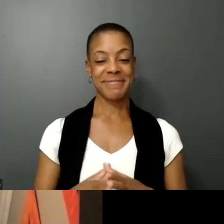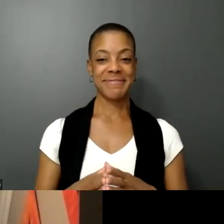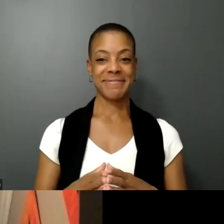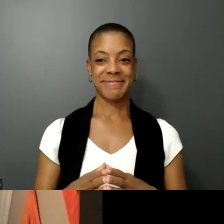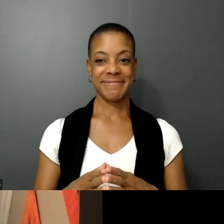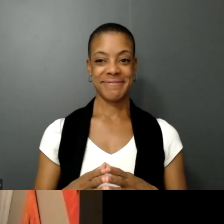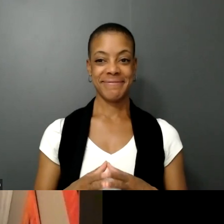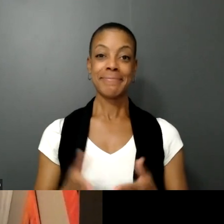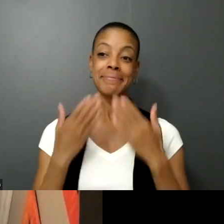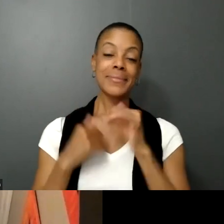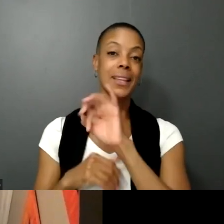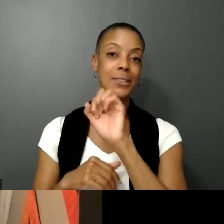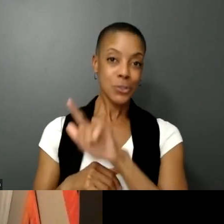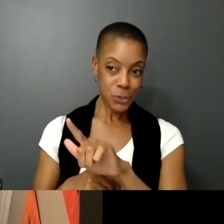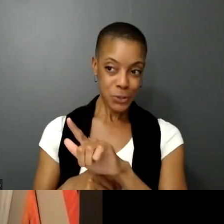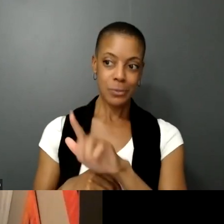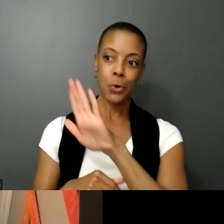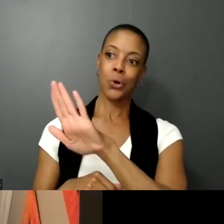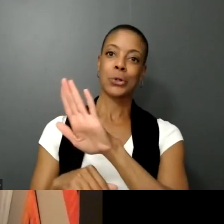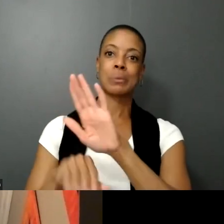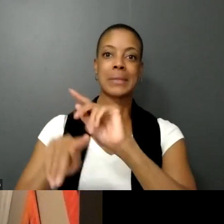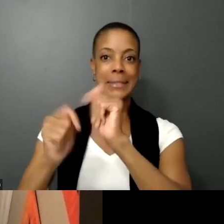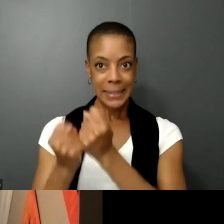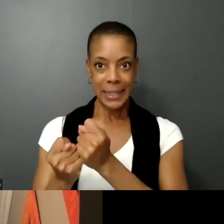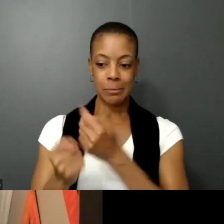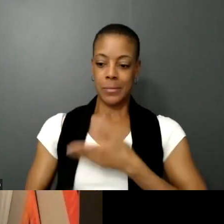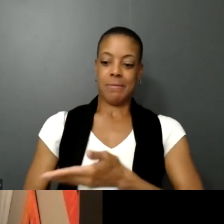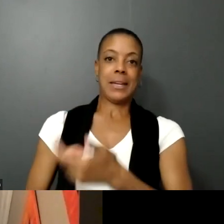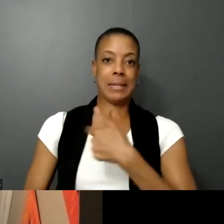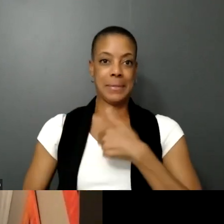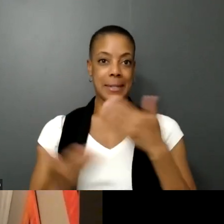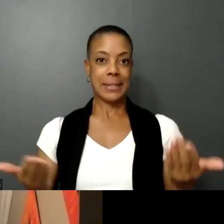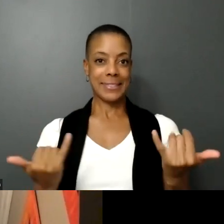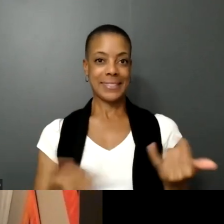I want to thank Jill and her colleagues for inviting me here tonight.